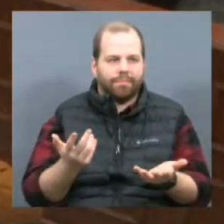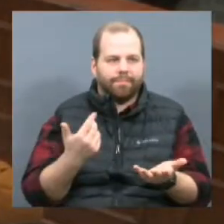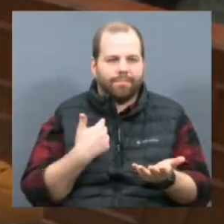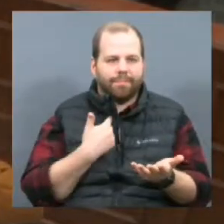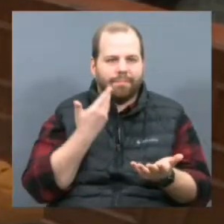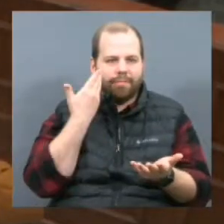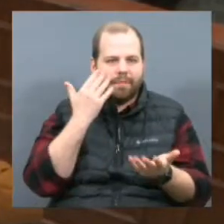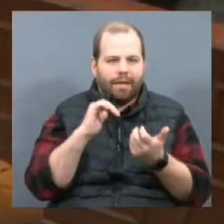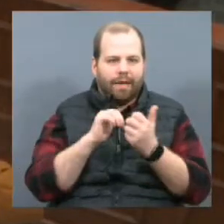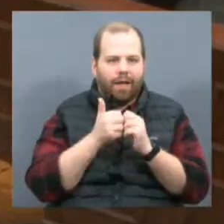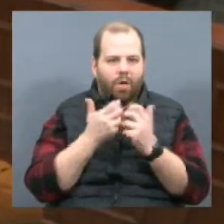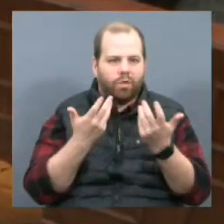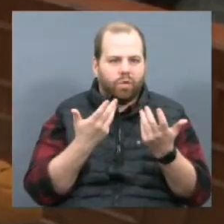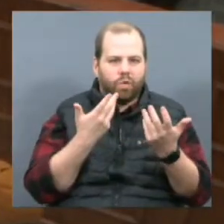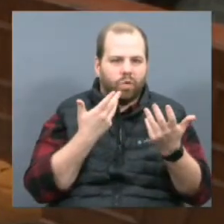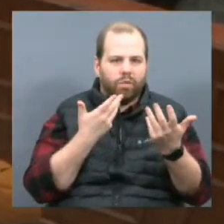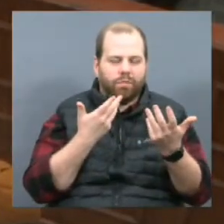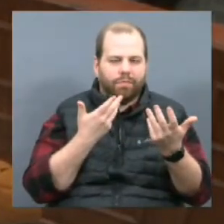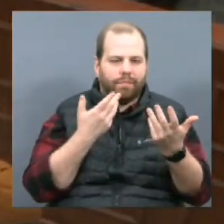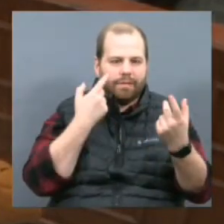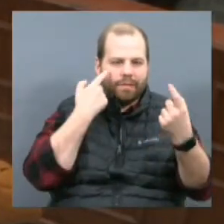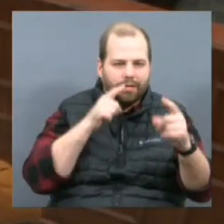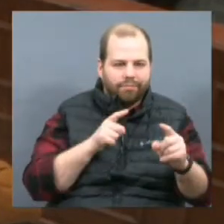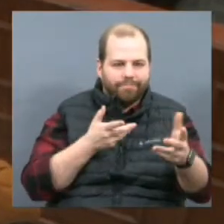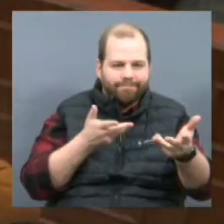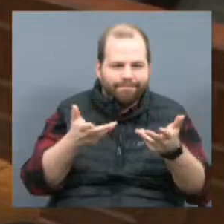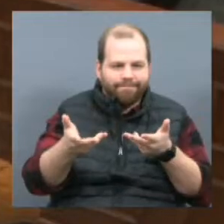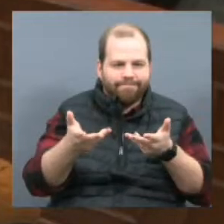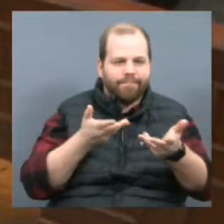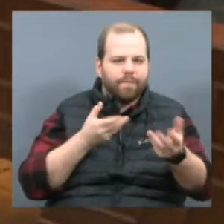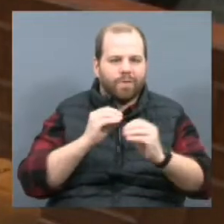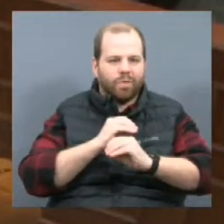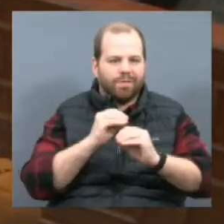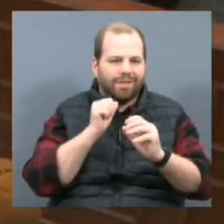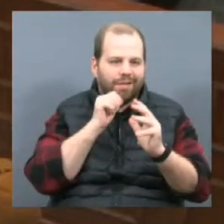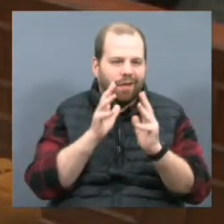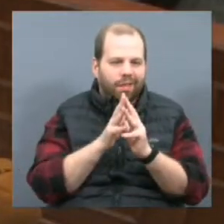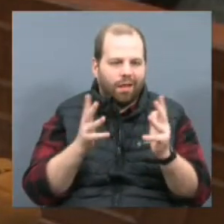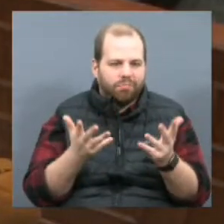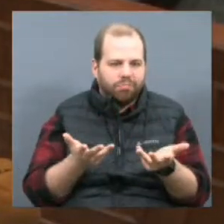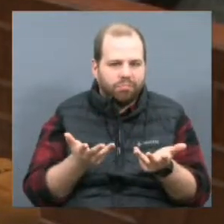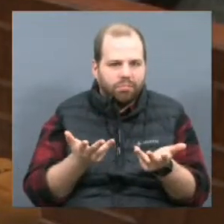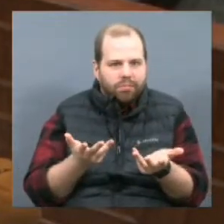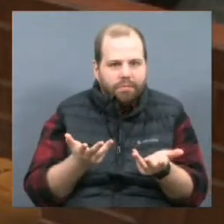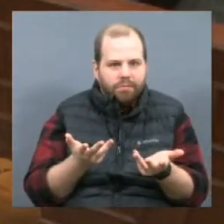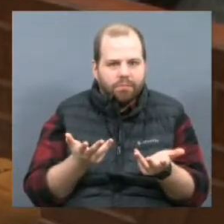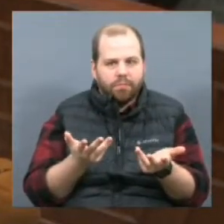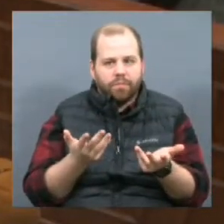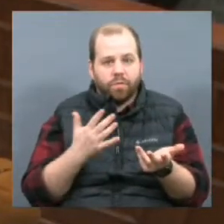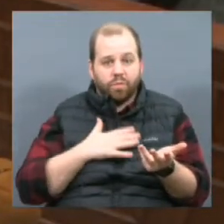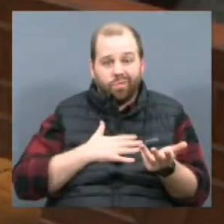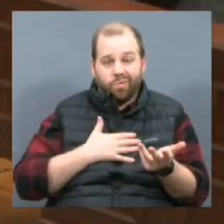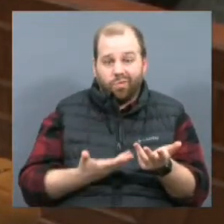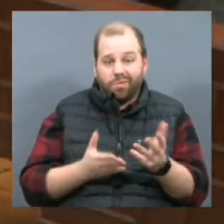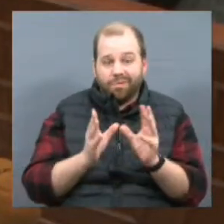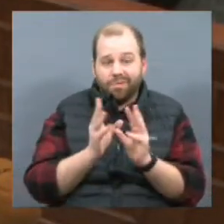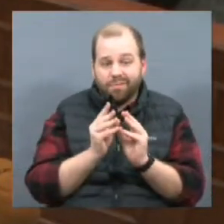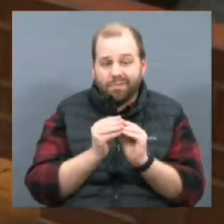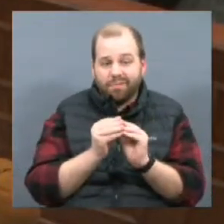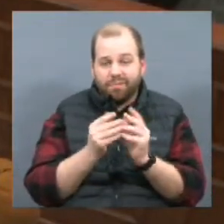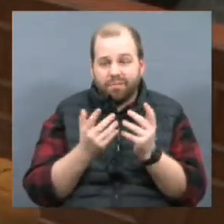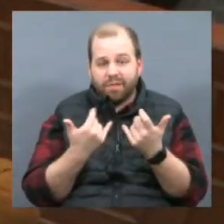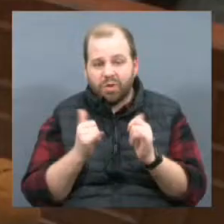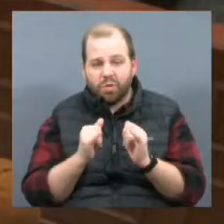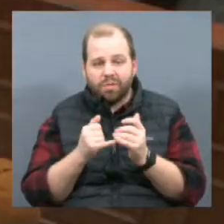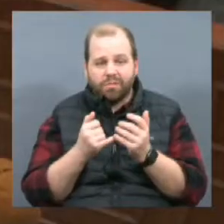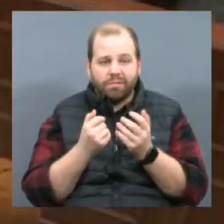how to compromise on parking versus no. There's not a lot of compromise within that. So would we be open to still meeting and doing stuff?